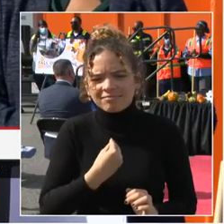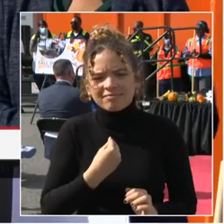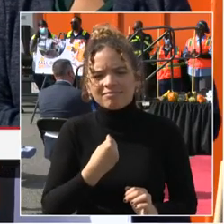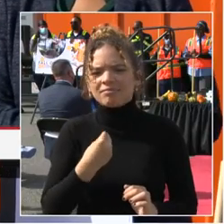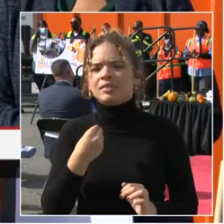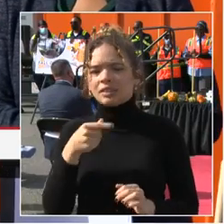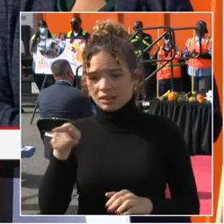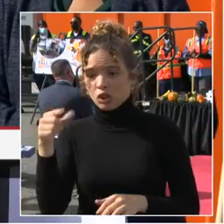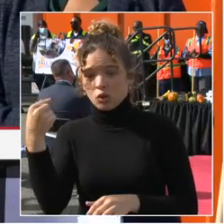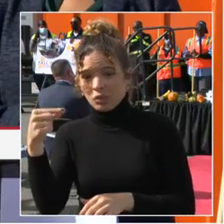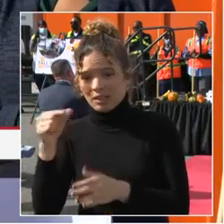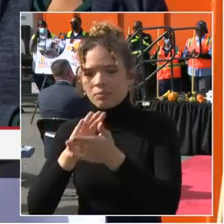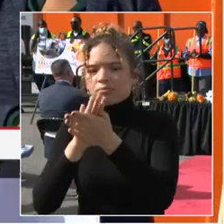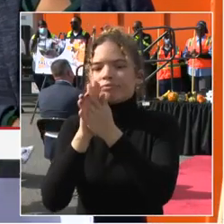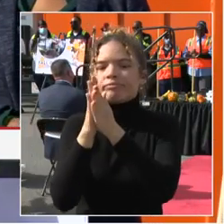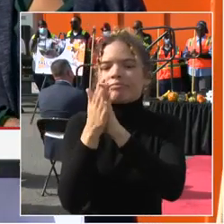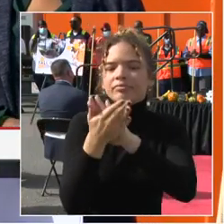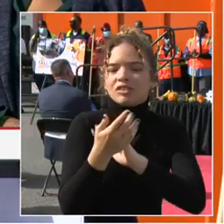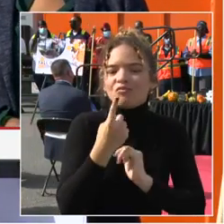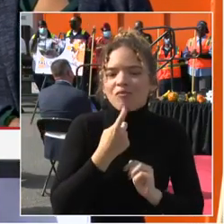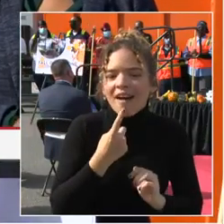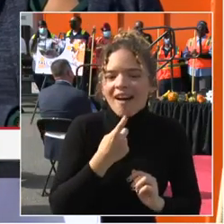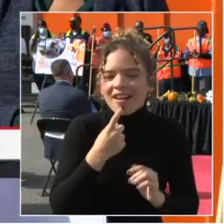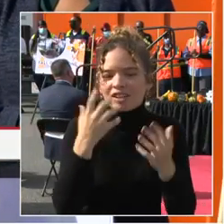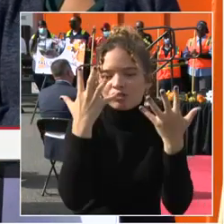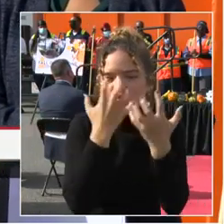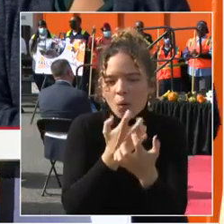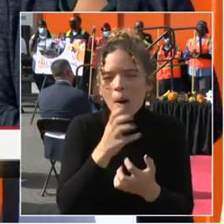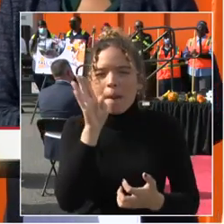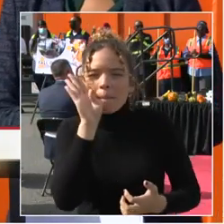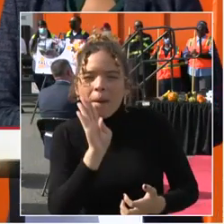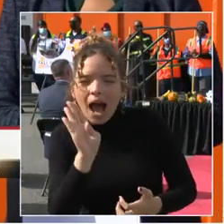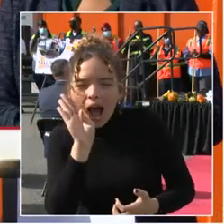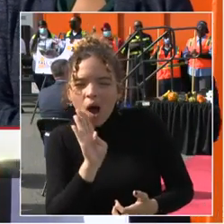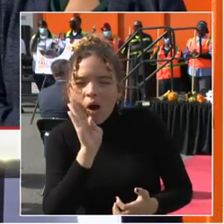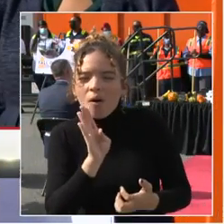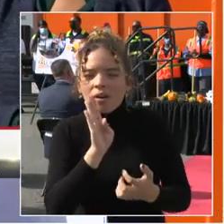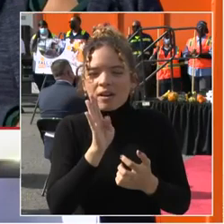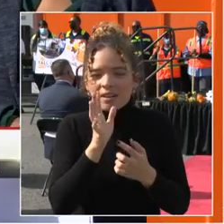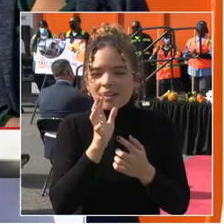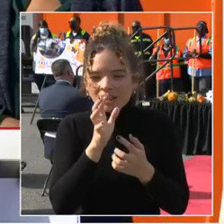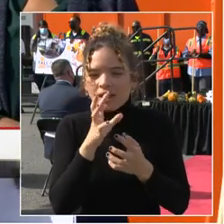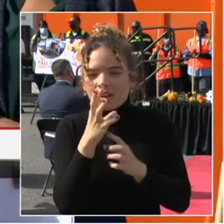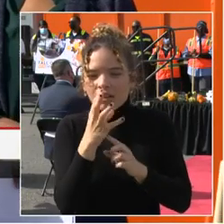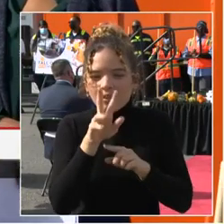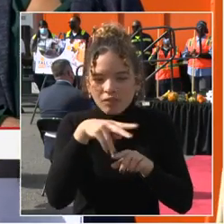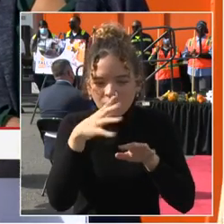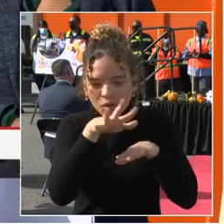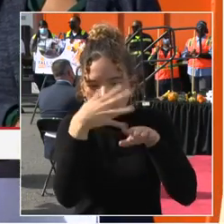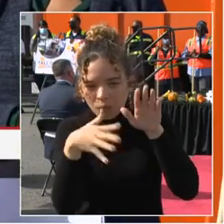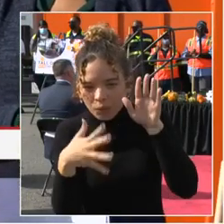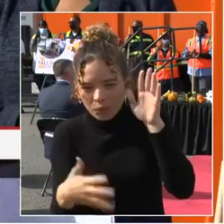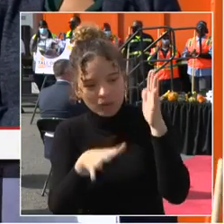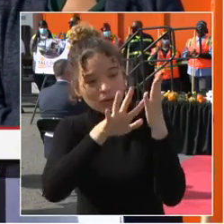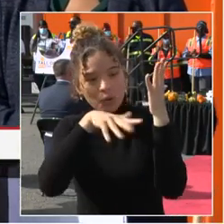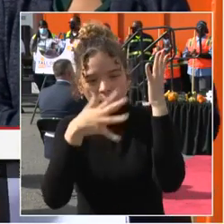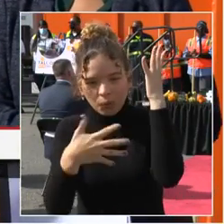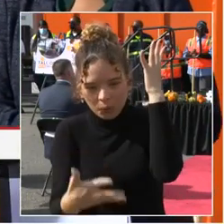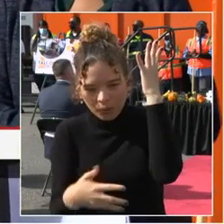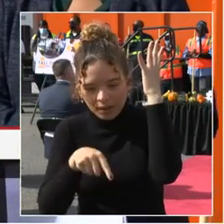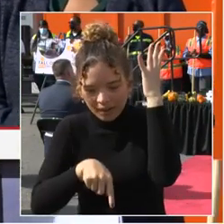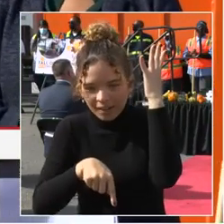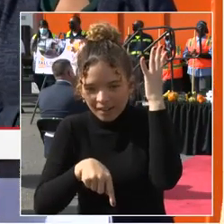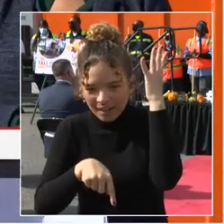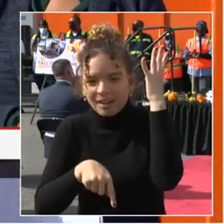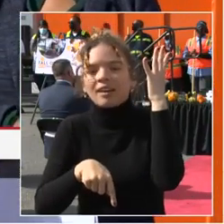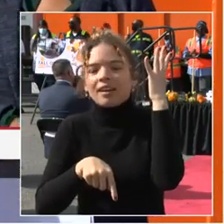DPW's job to collect them off of the streets so you don't create a slippery hazard for cars or clog our storm